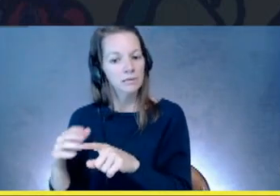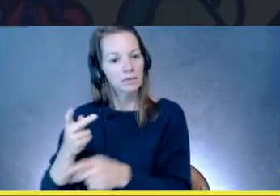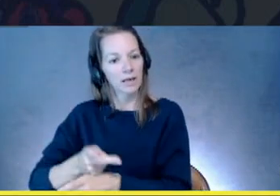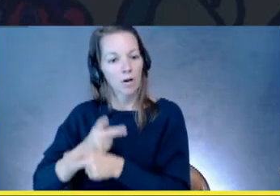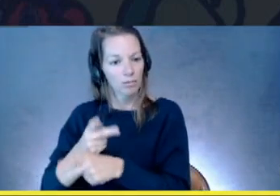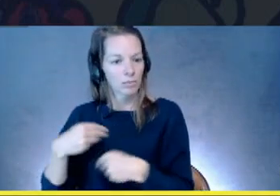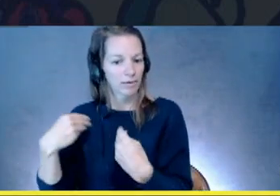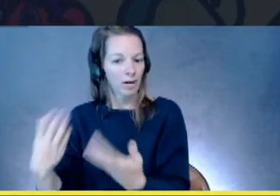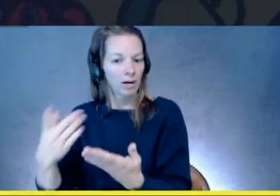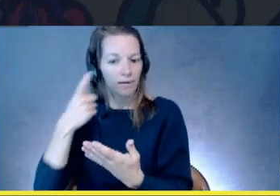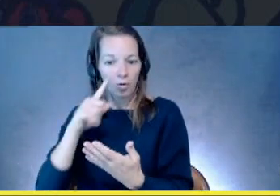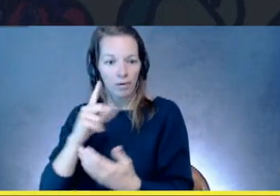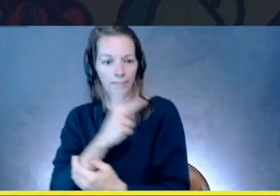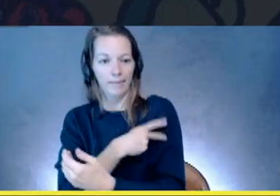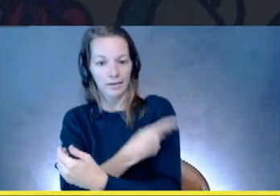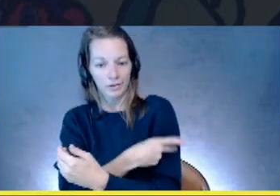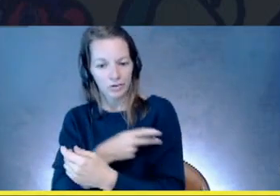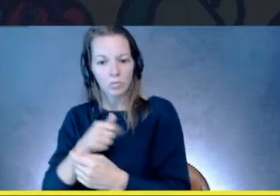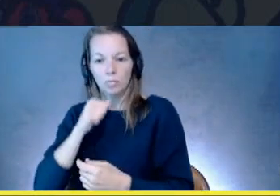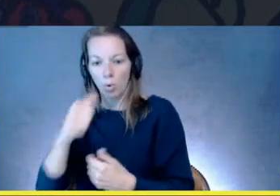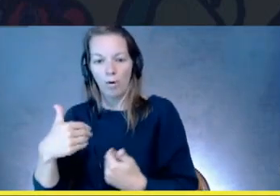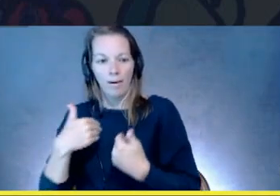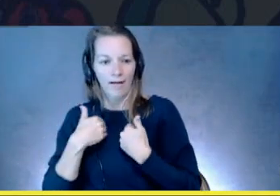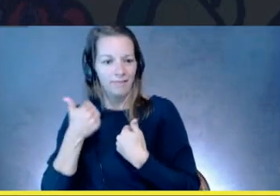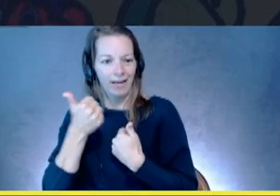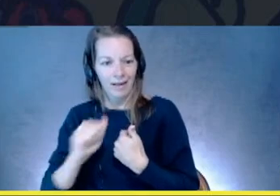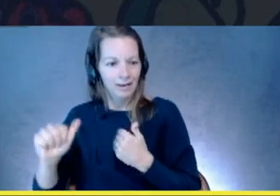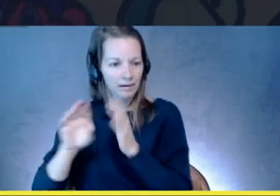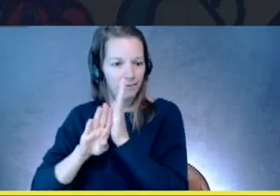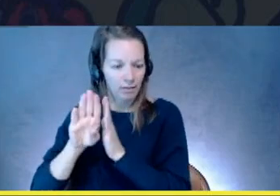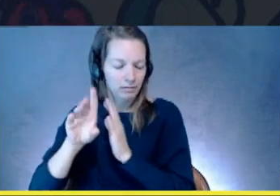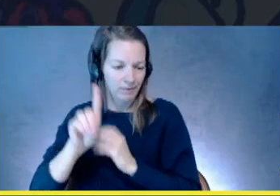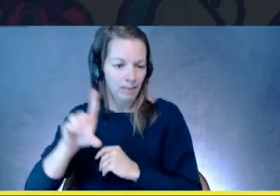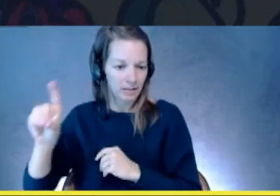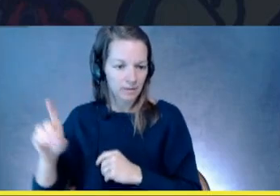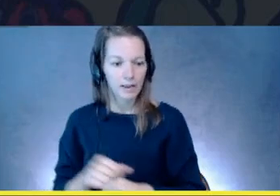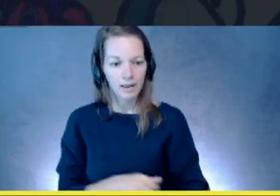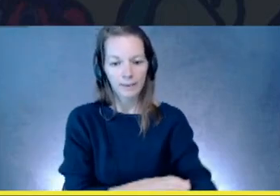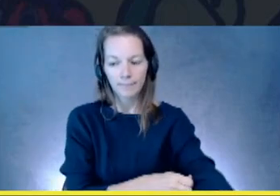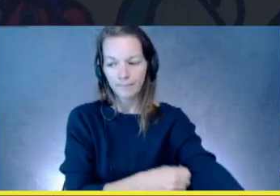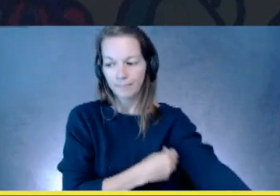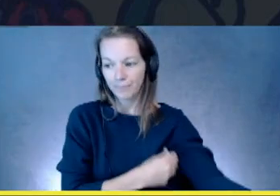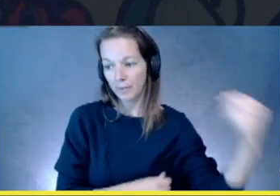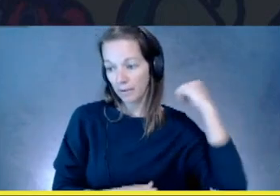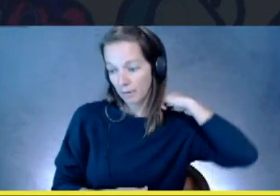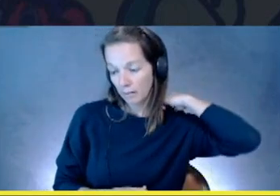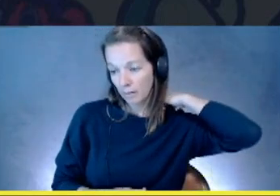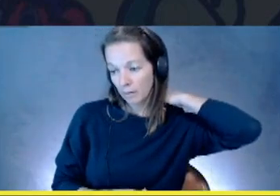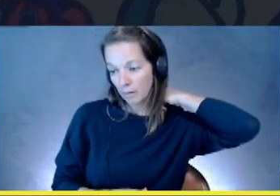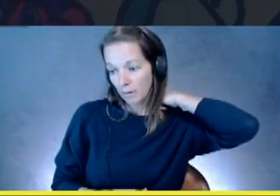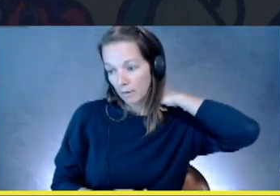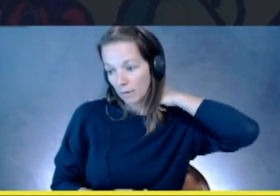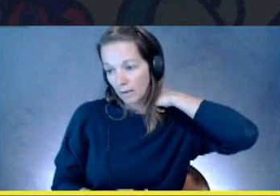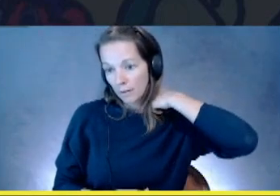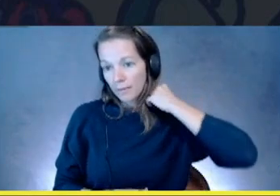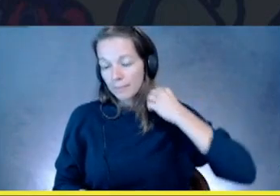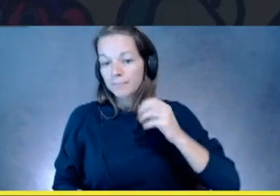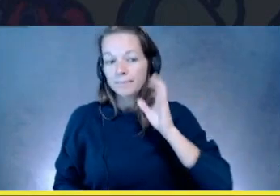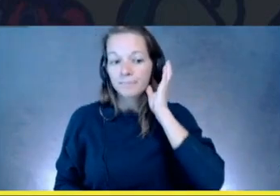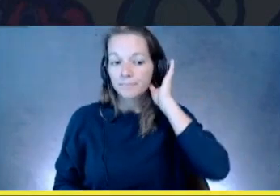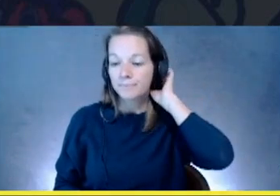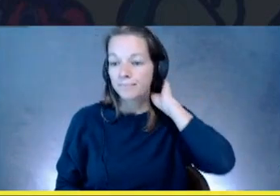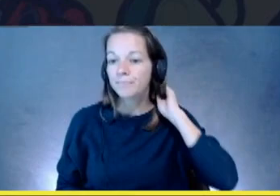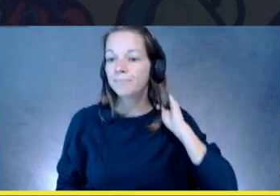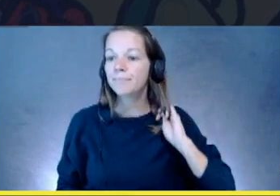provided to patients that do not have any developmental disability. Next slide, please. But instead of just looking at the crude